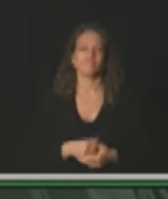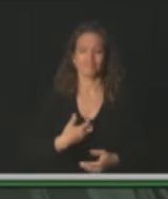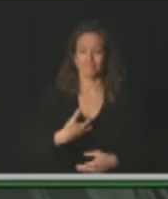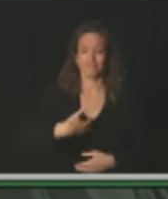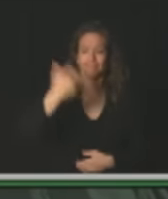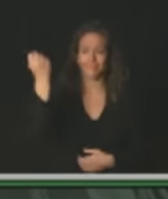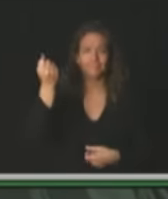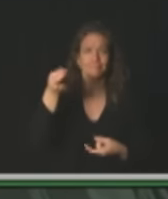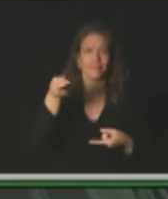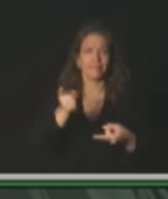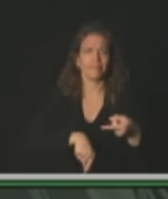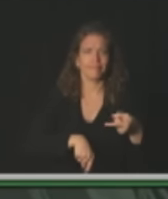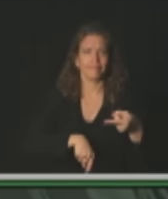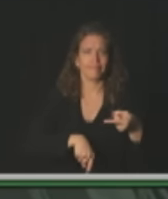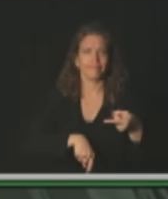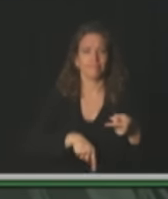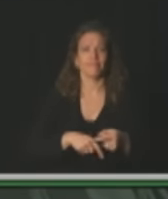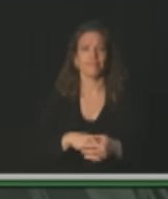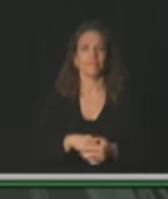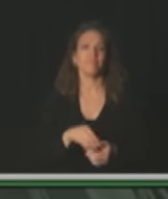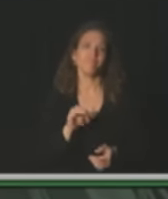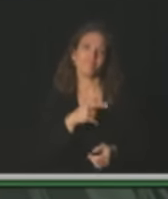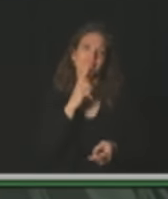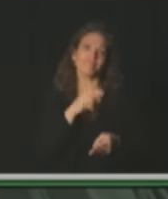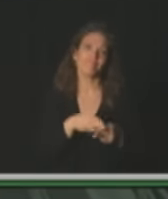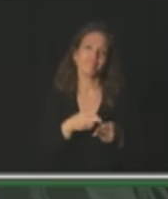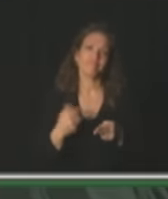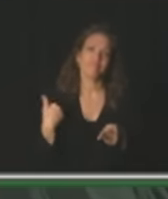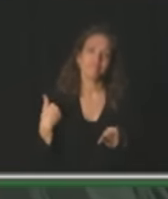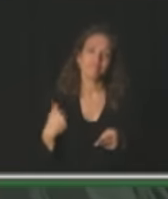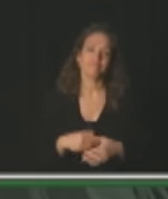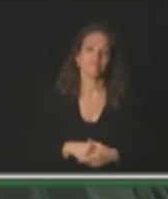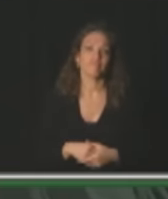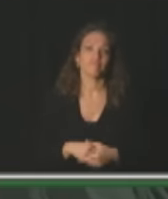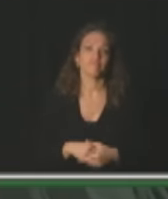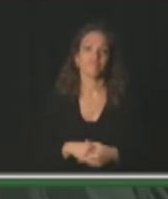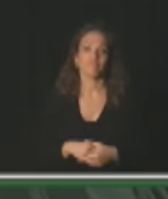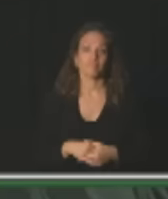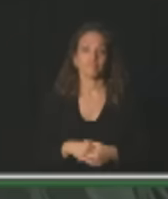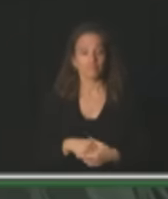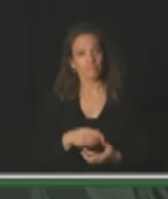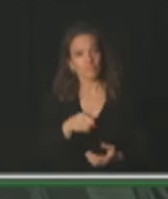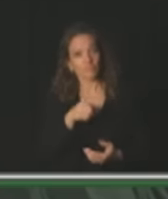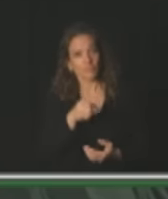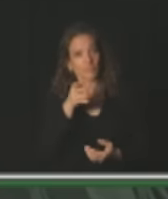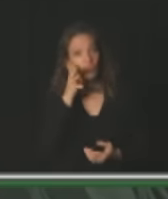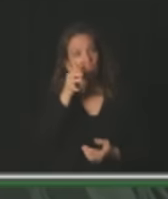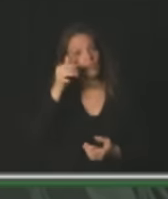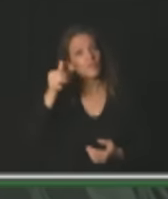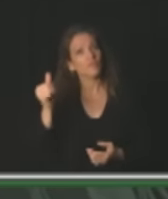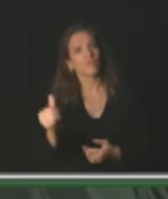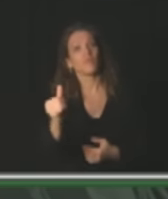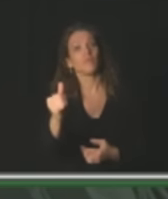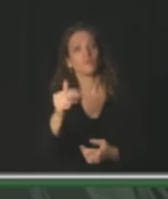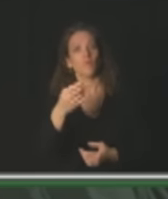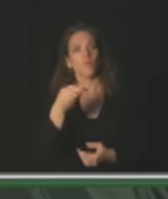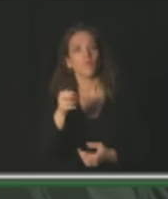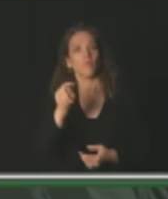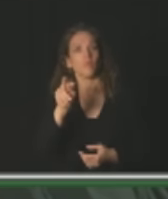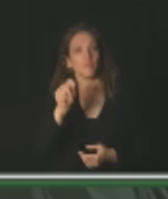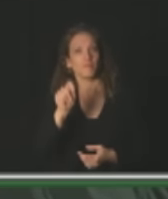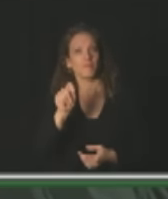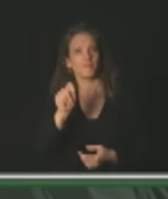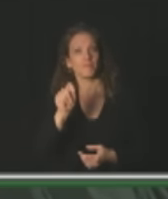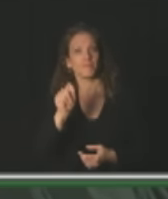it from you, as I said. And you will never cease to be a hornet. There